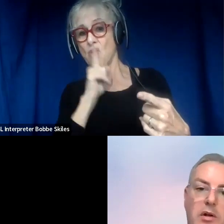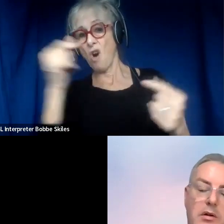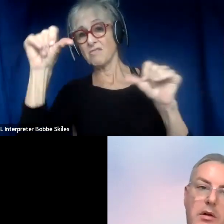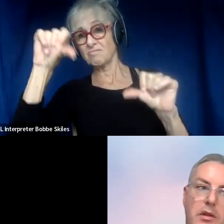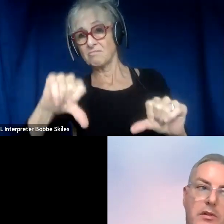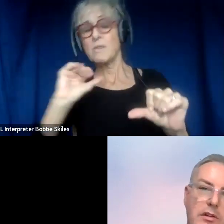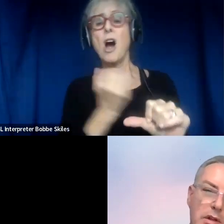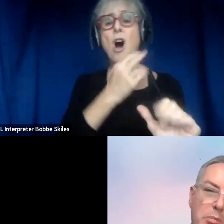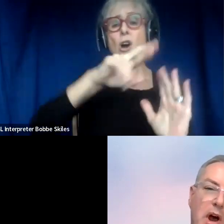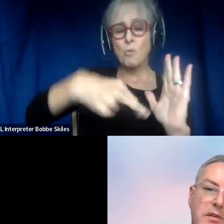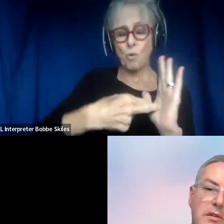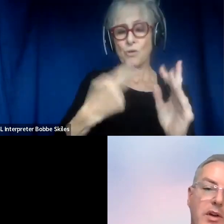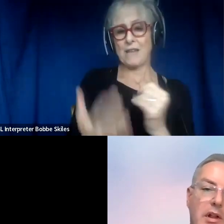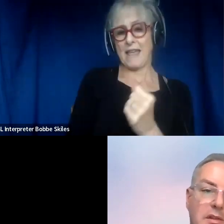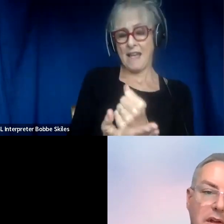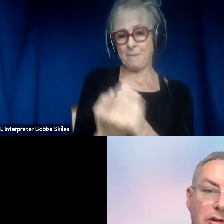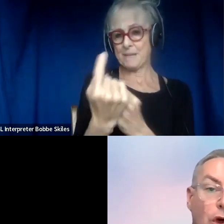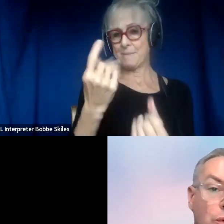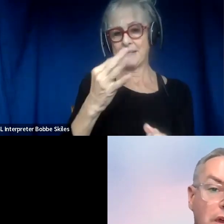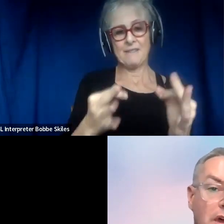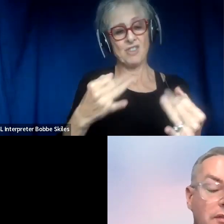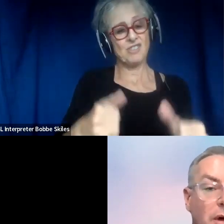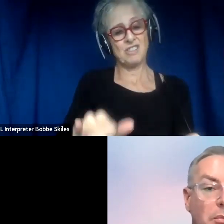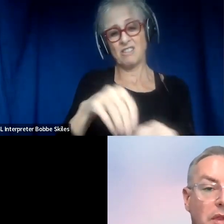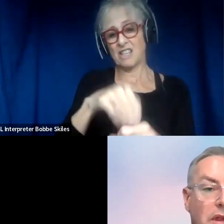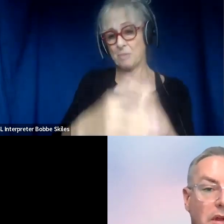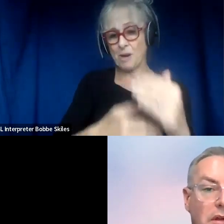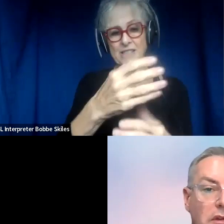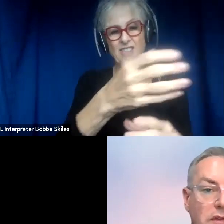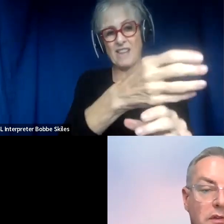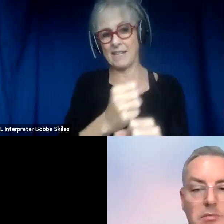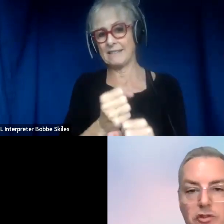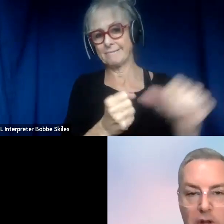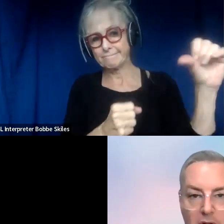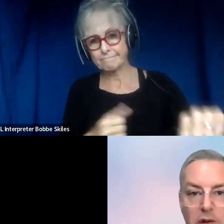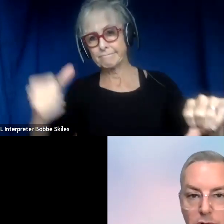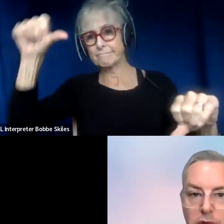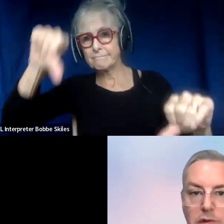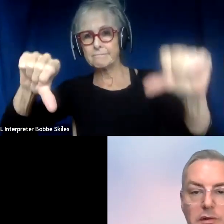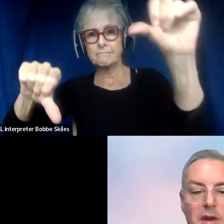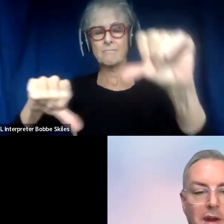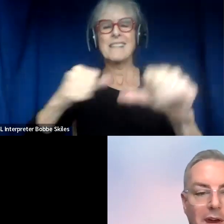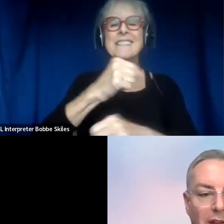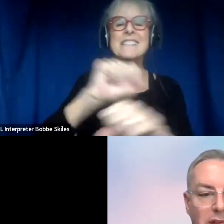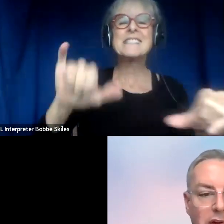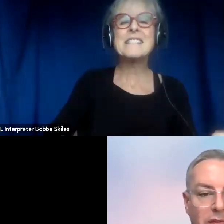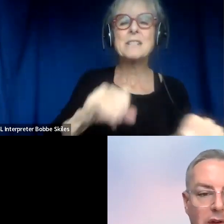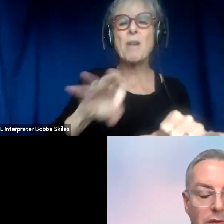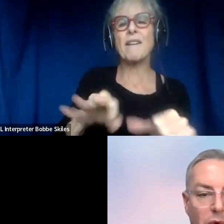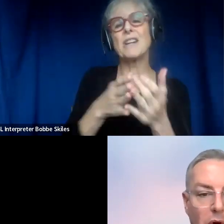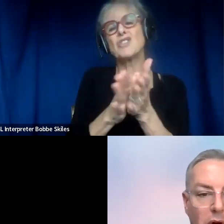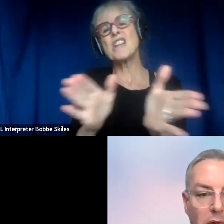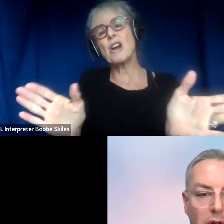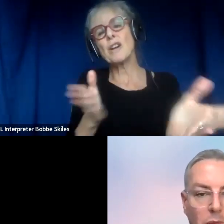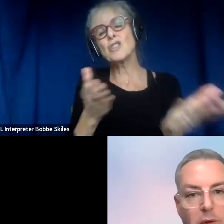somebody, whether they're still in the process of collecting no's from the system of generic services. That's our